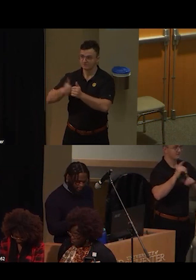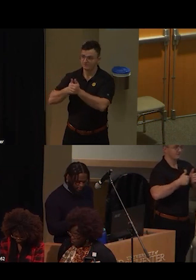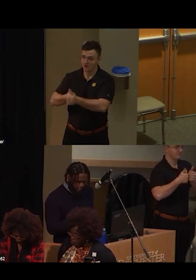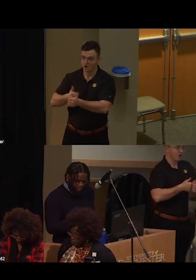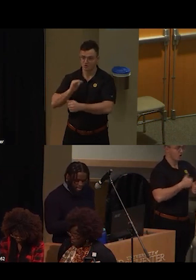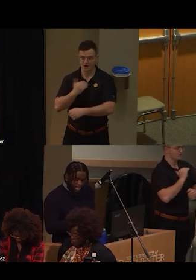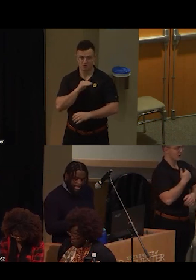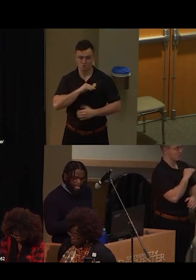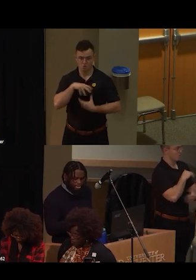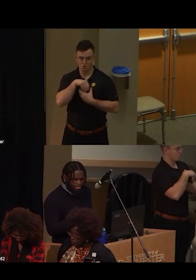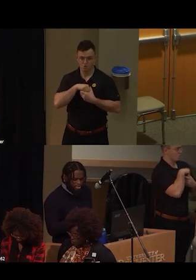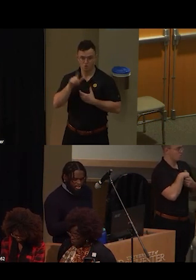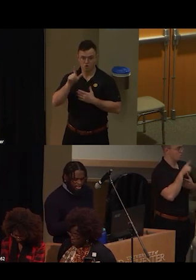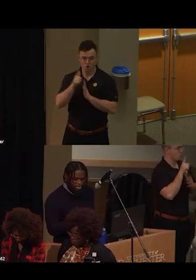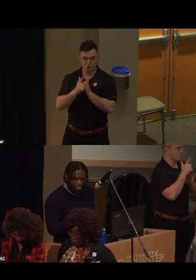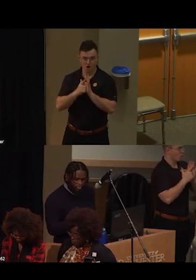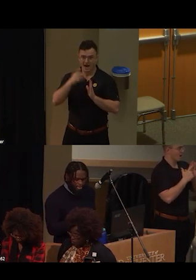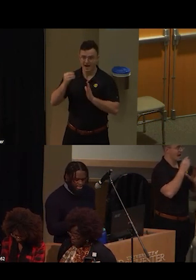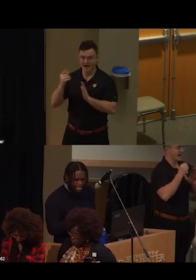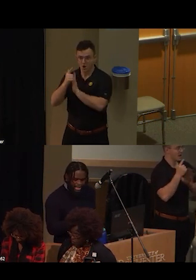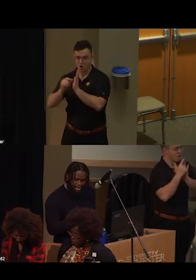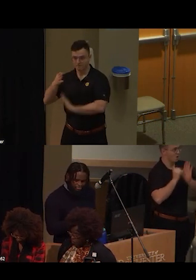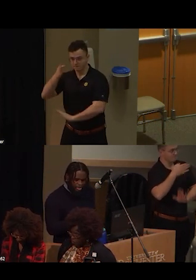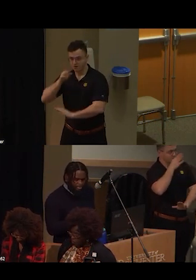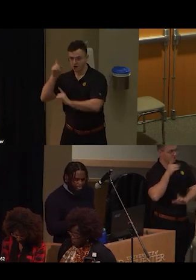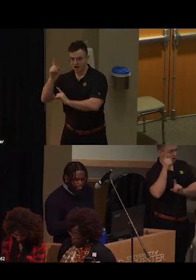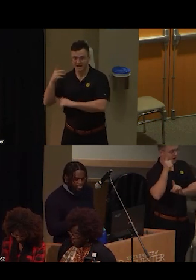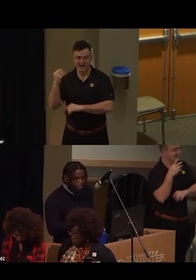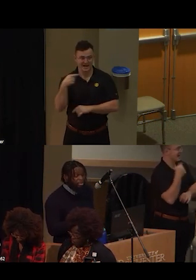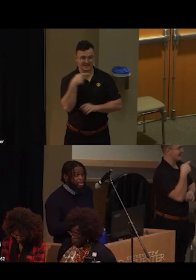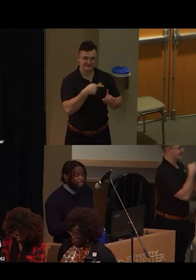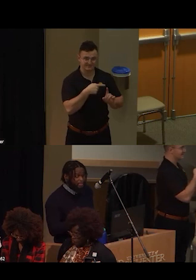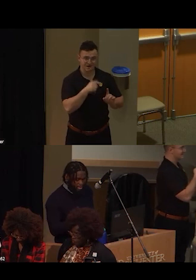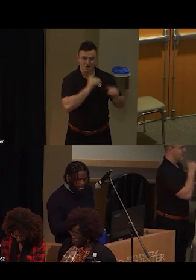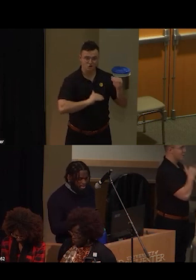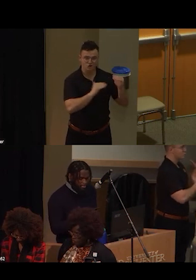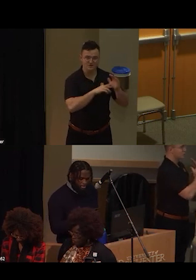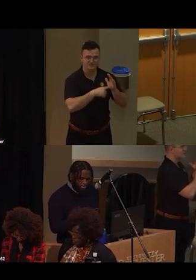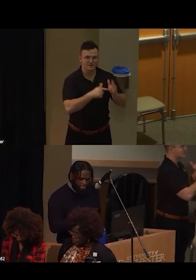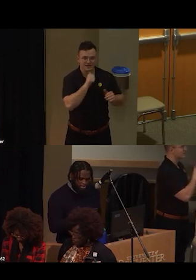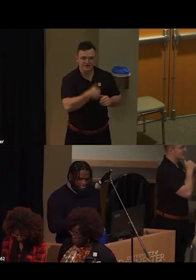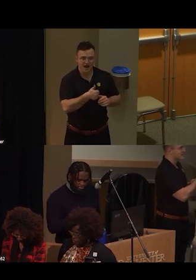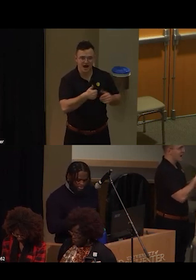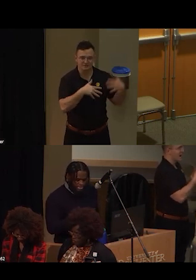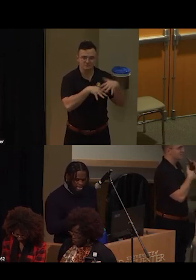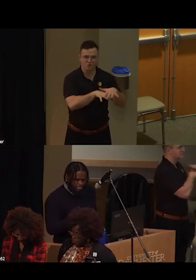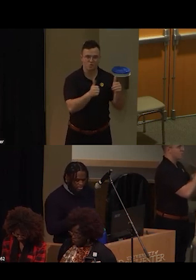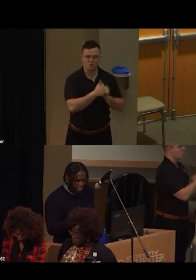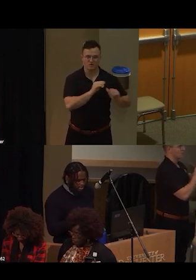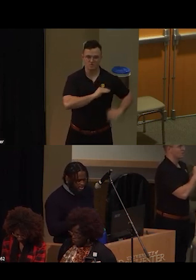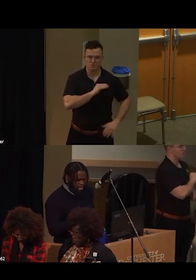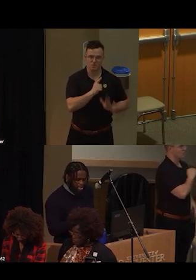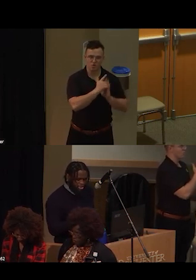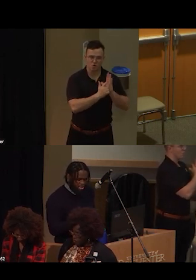God. An unjust law is a code that is out of harmony with the moral law. To put it in terms of St.